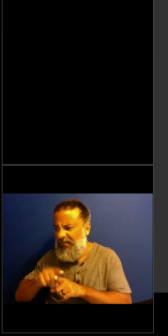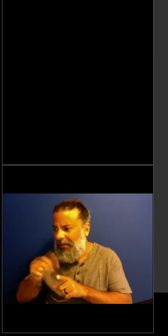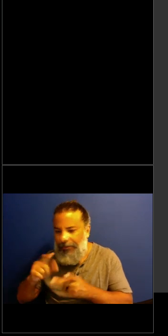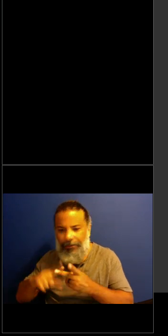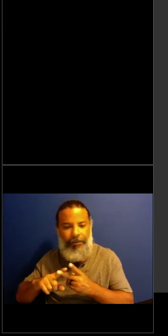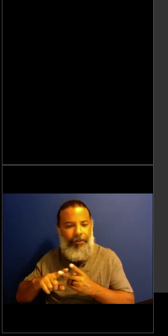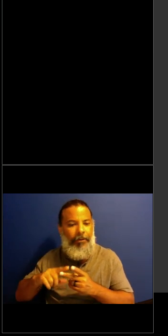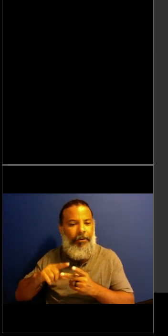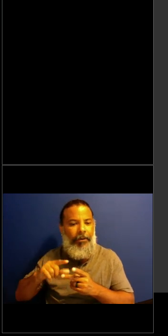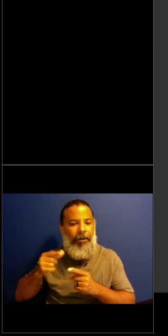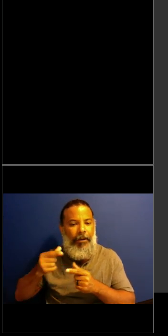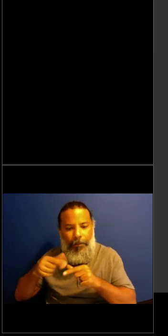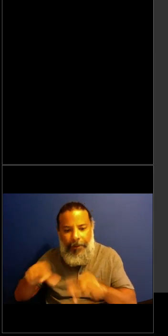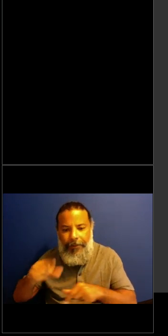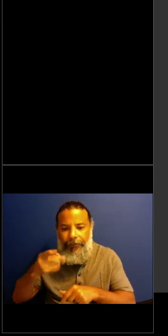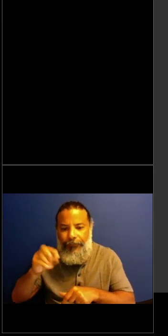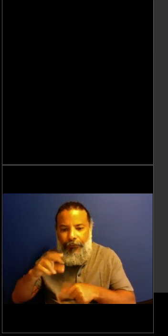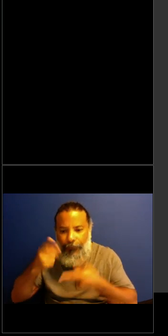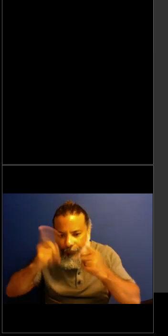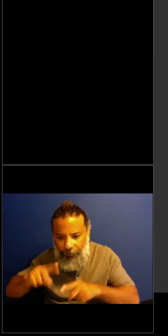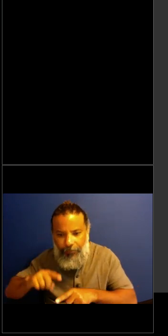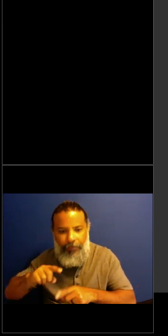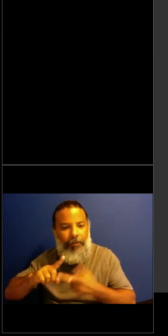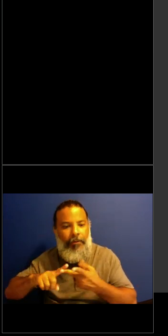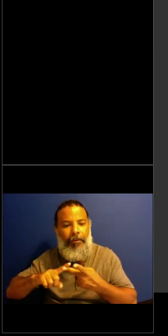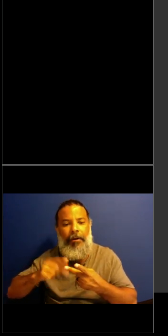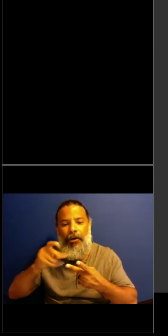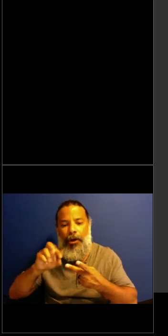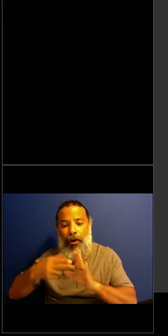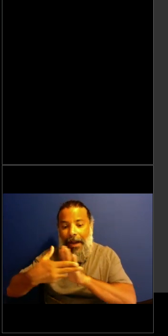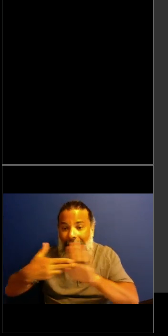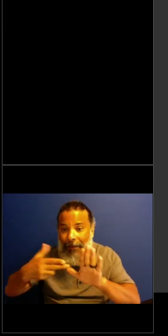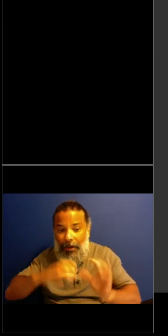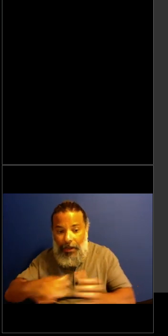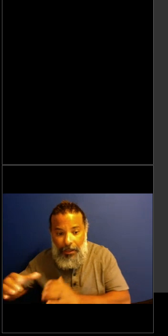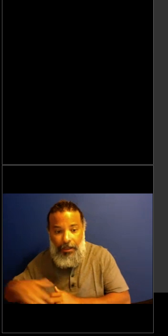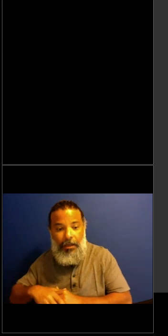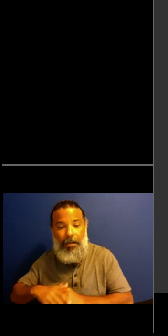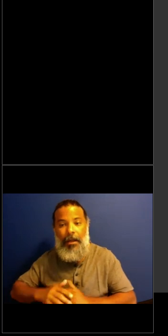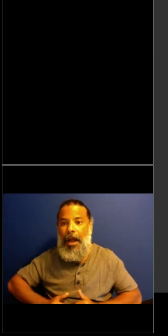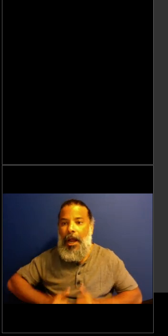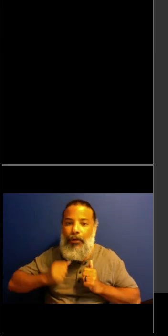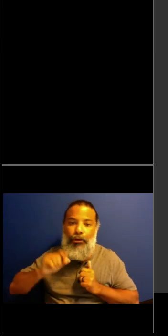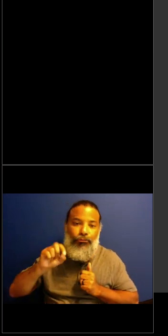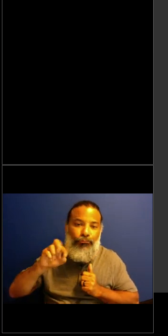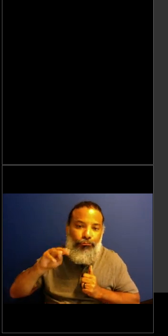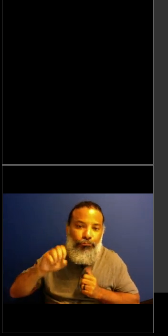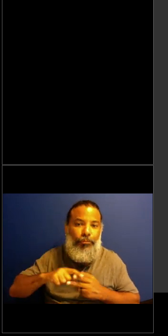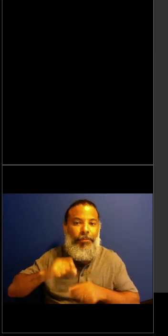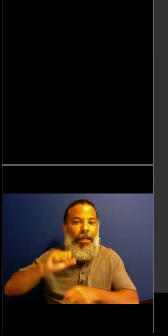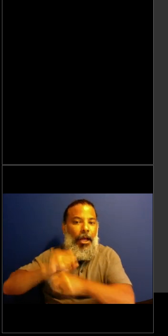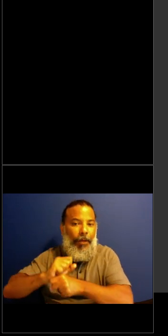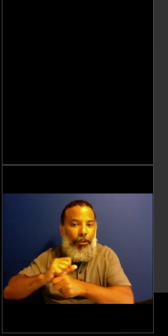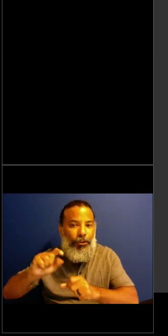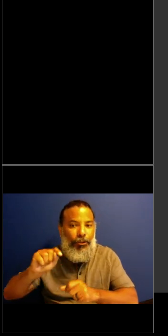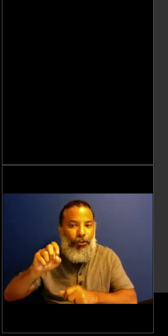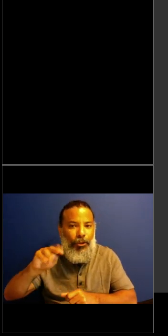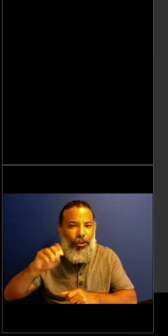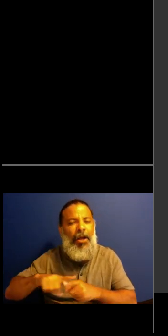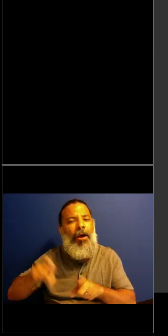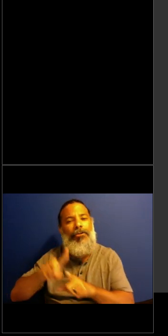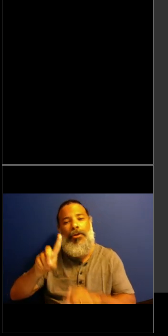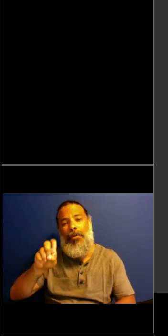grammatical gender agreement morphology, gendered labels and categories, address terms, occupational terms. Dead naming is also a